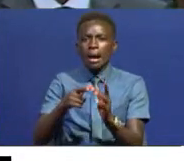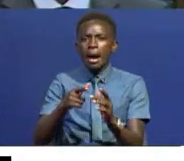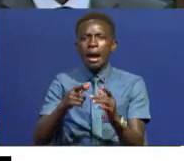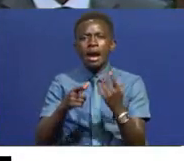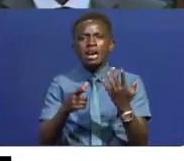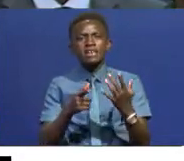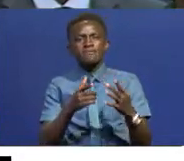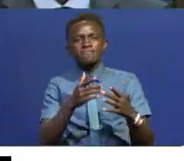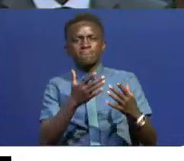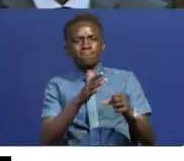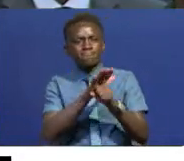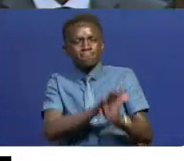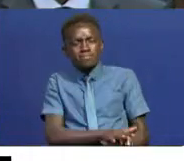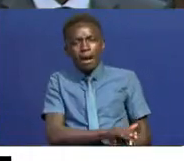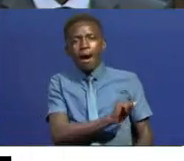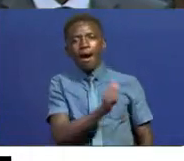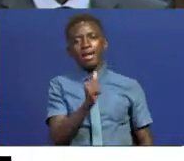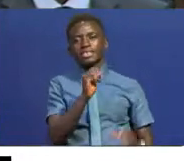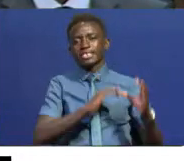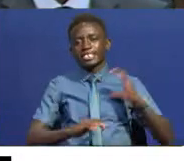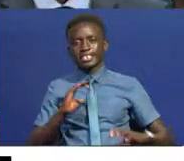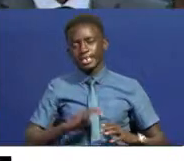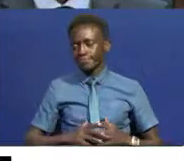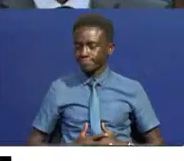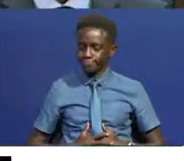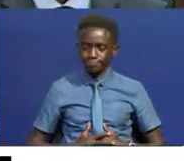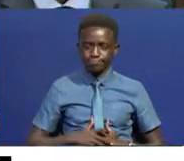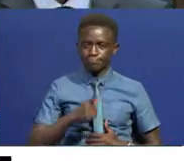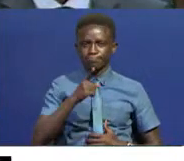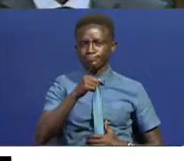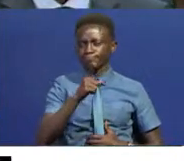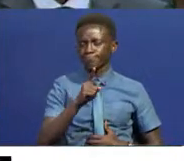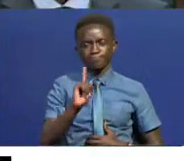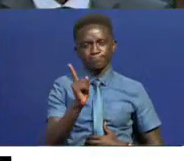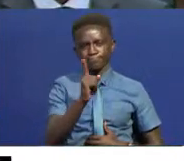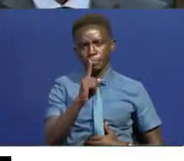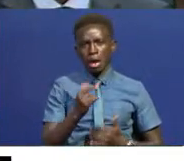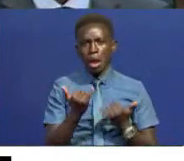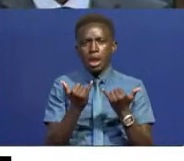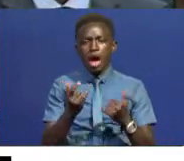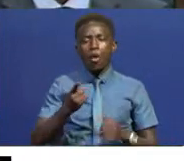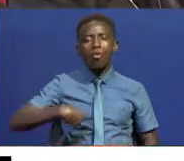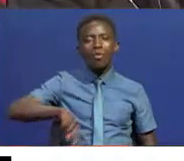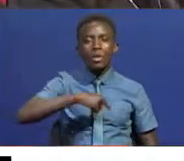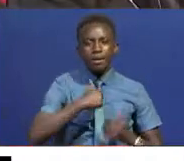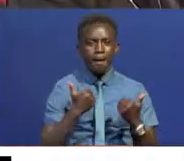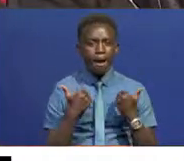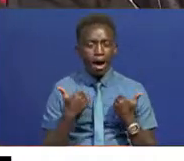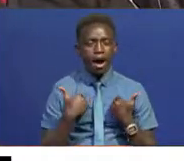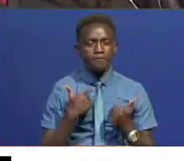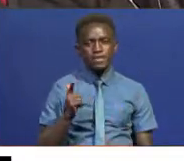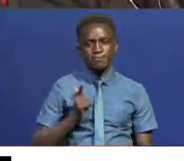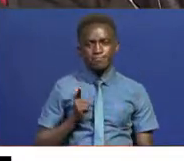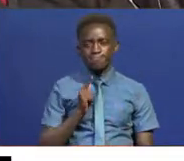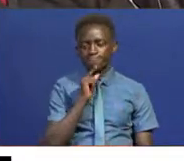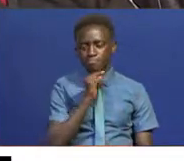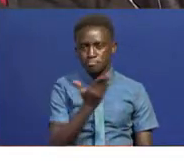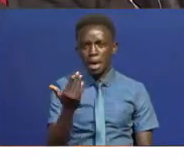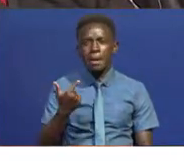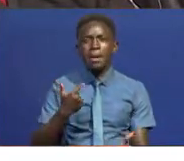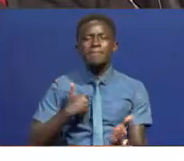other citizens. We have, ladies and gentlemen, and I repeat this without any doubt